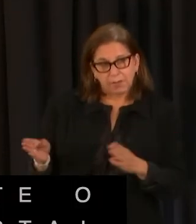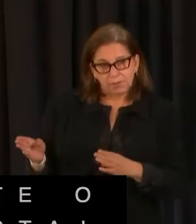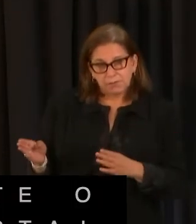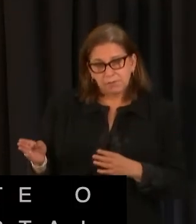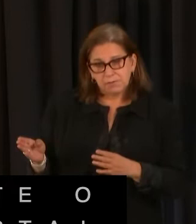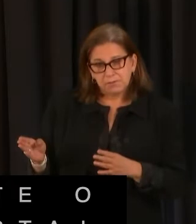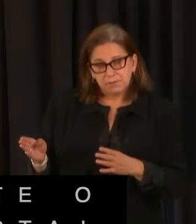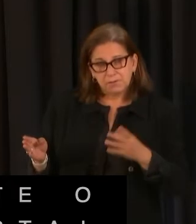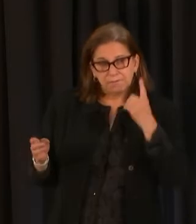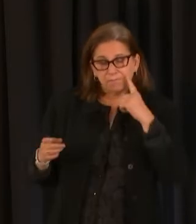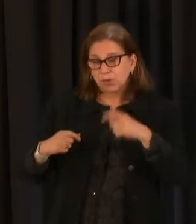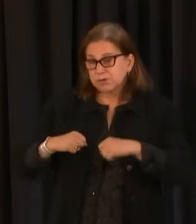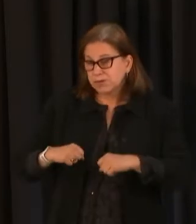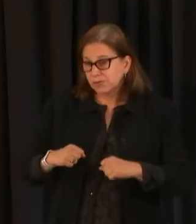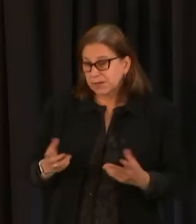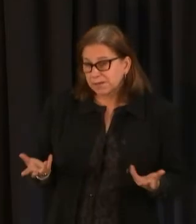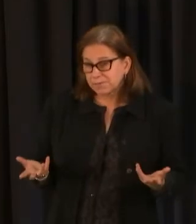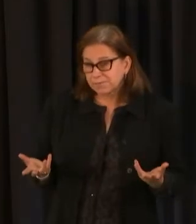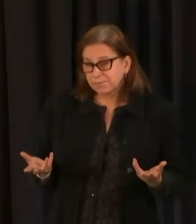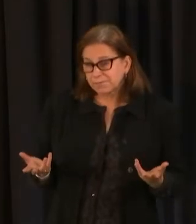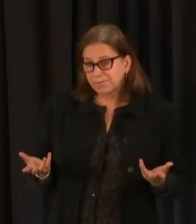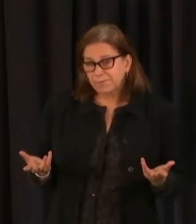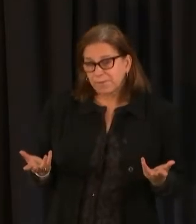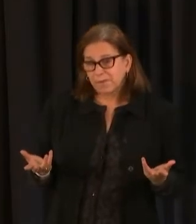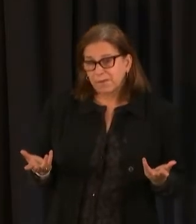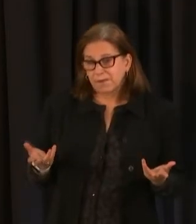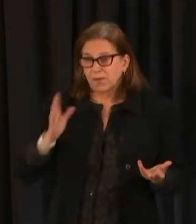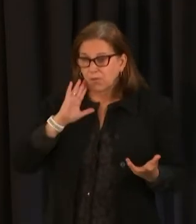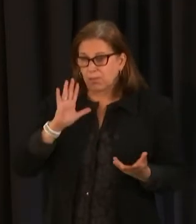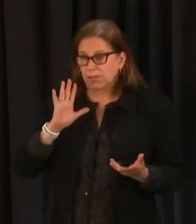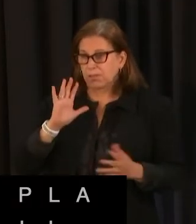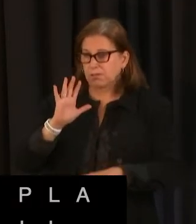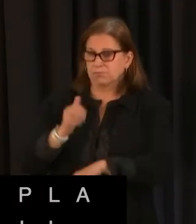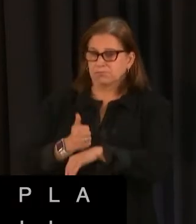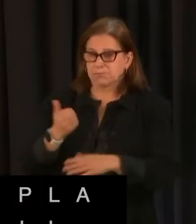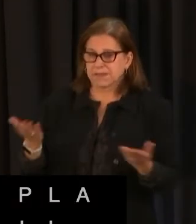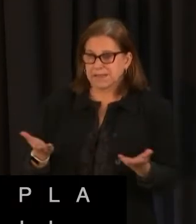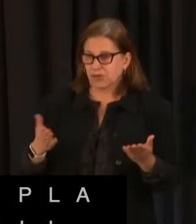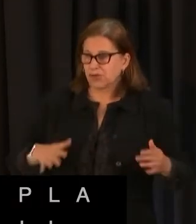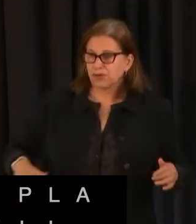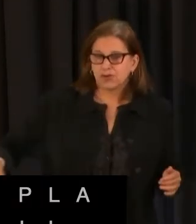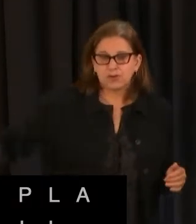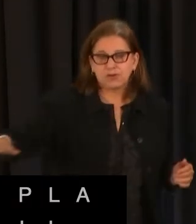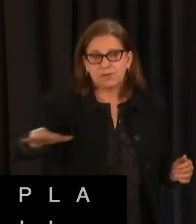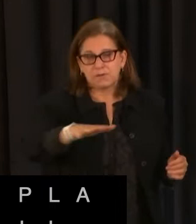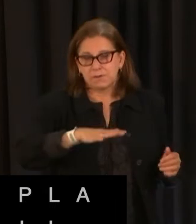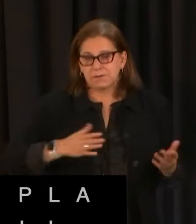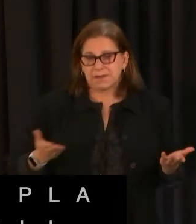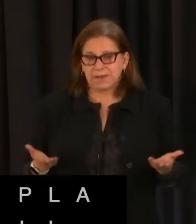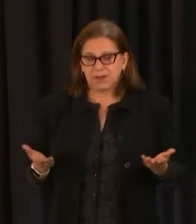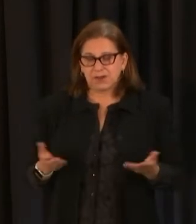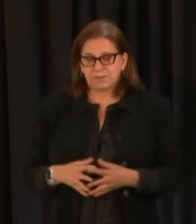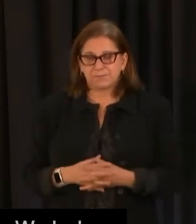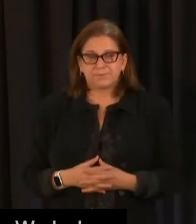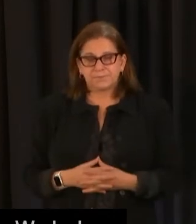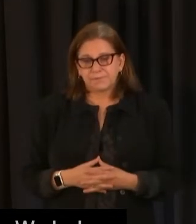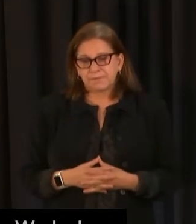for security will be in place. But speaking of how we